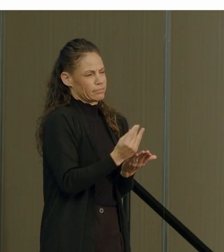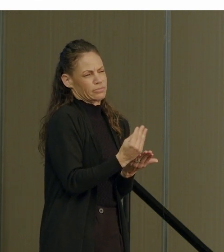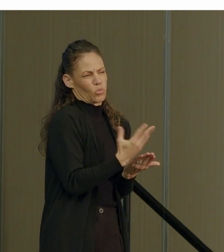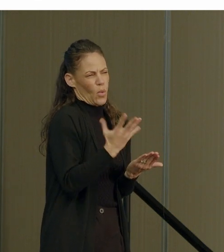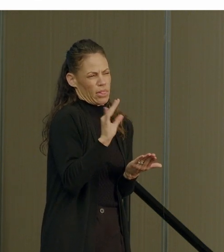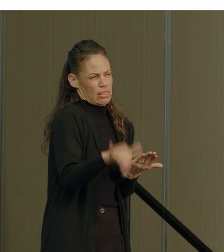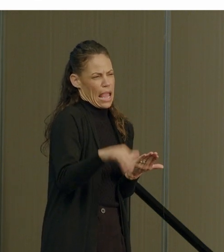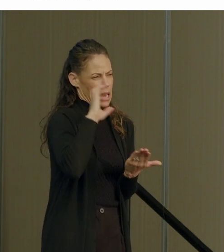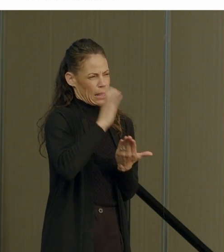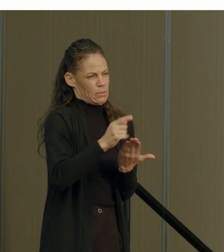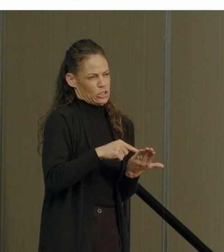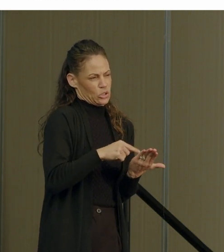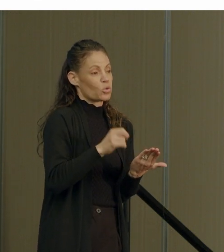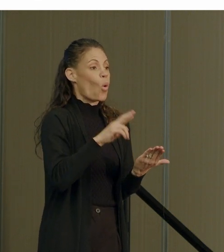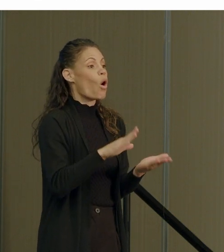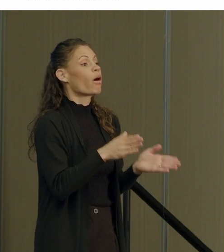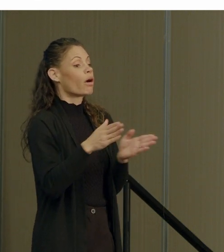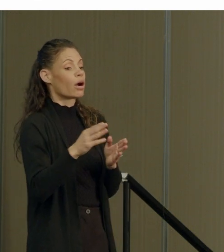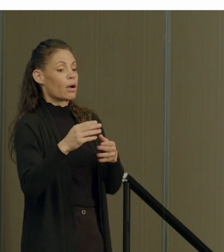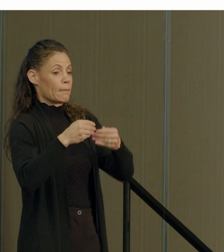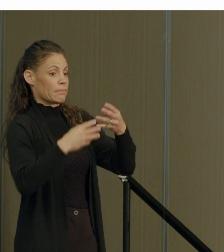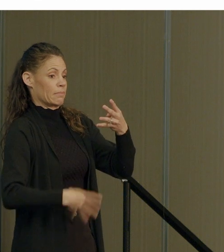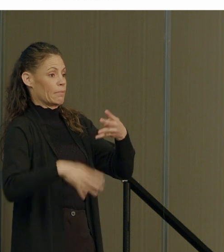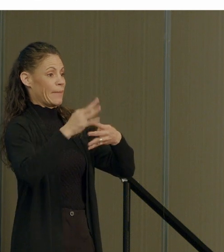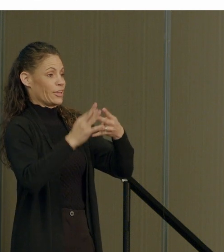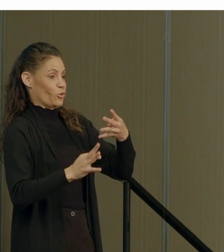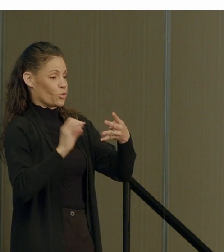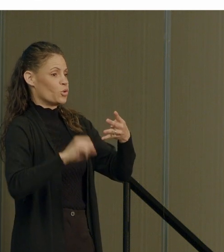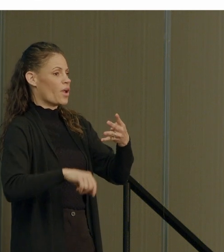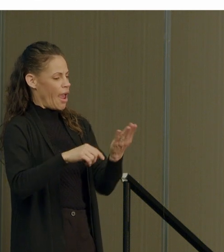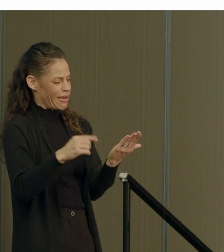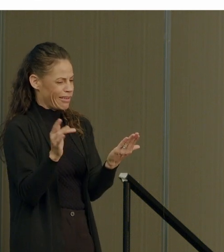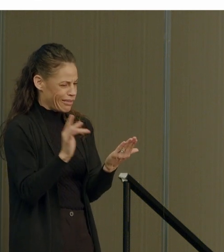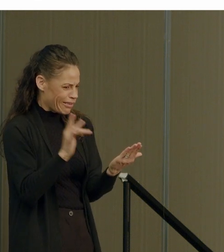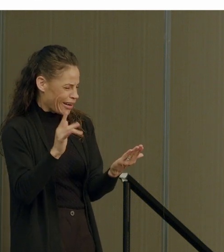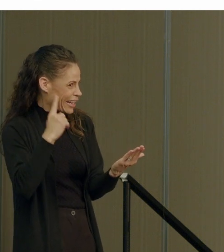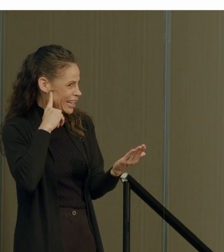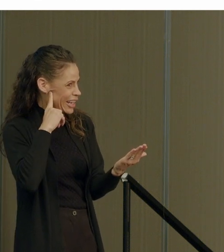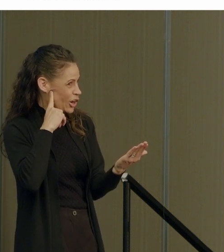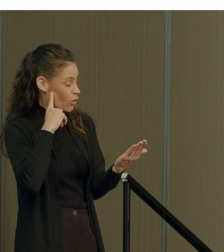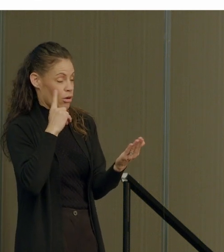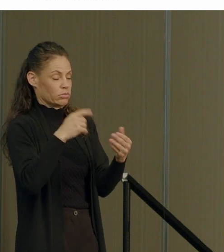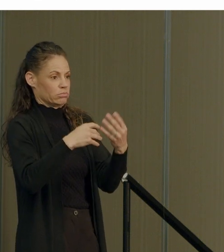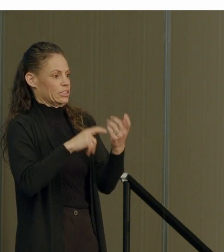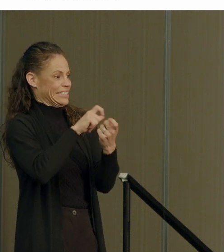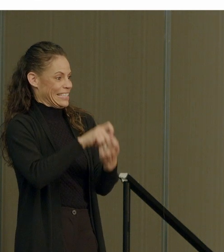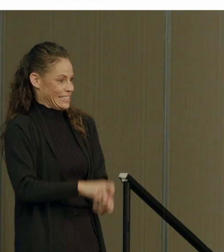Or you can activate it from the menu and get a really detailed description, and that's available on all phones.